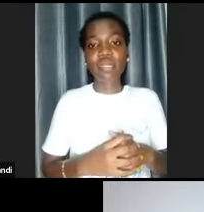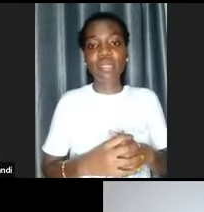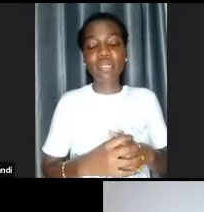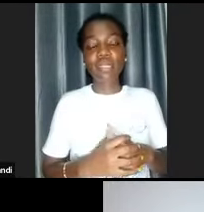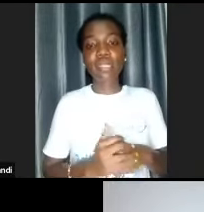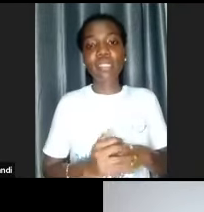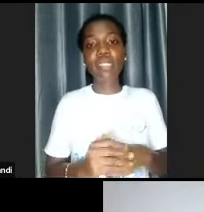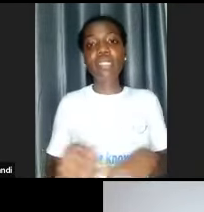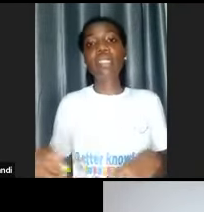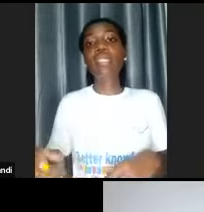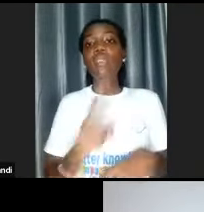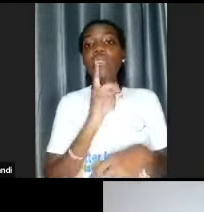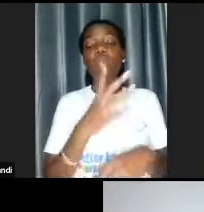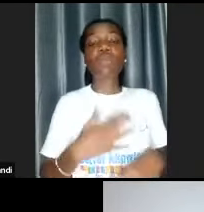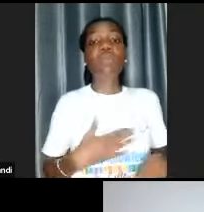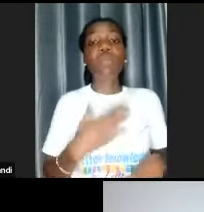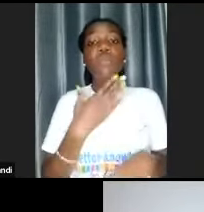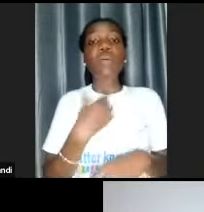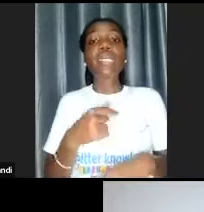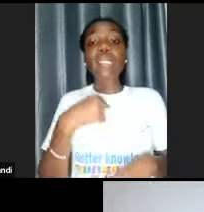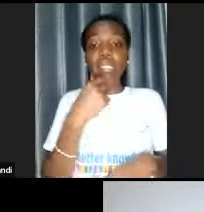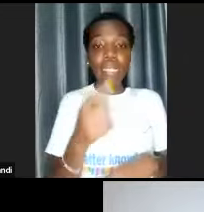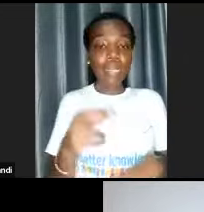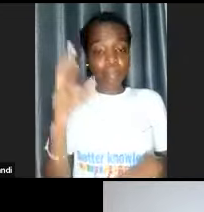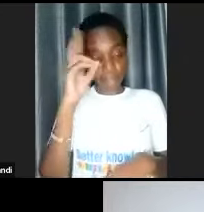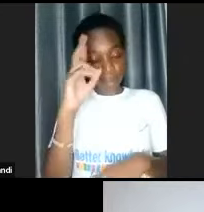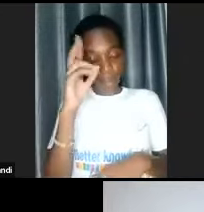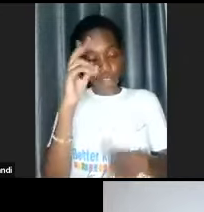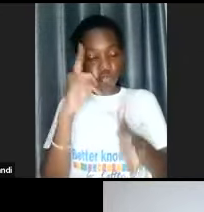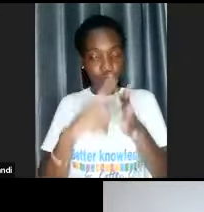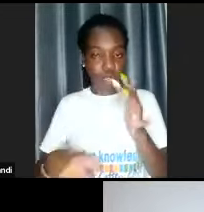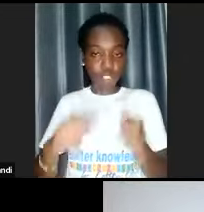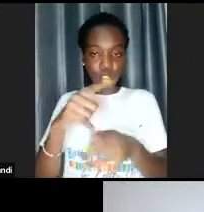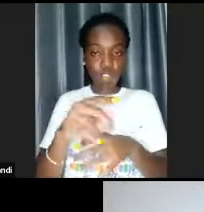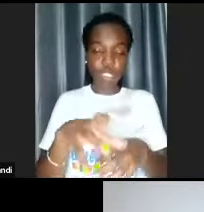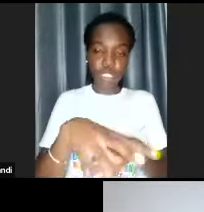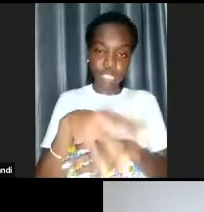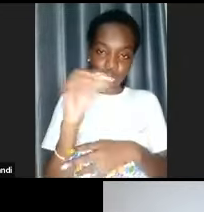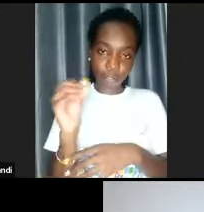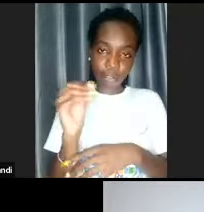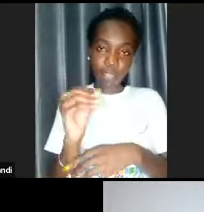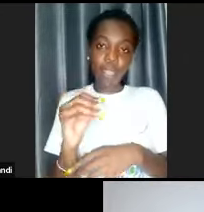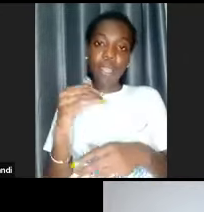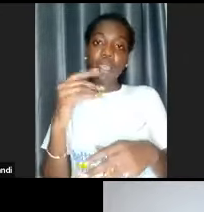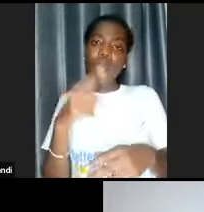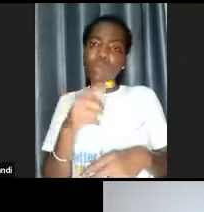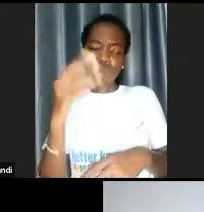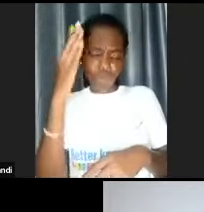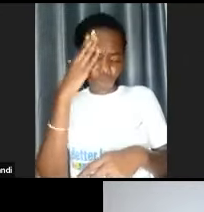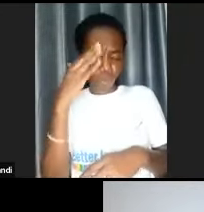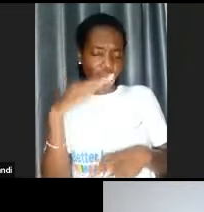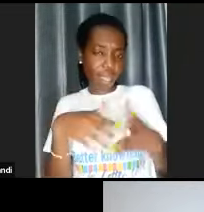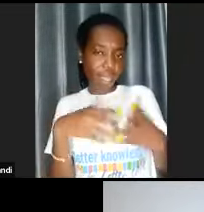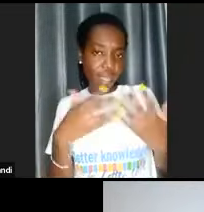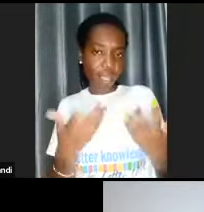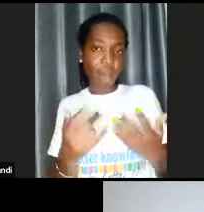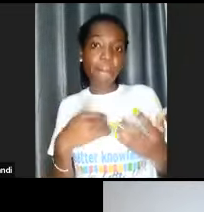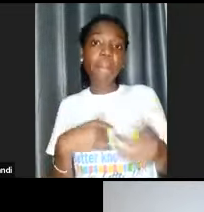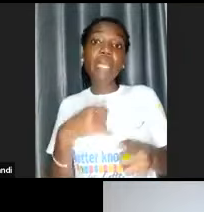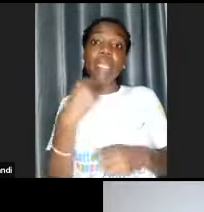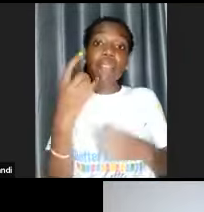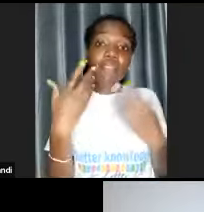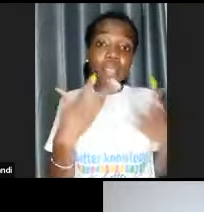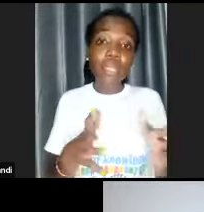I say, purpose is something you discover. Now, how do you discover your purpose? I gave you a few pointers, and I know this requires real